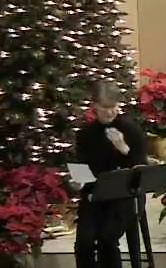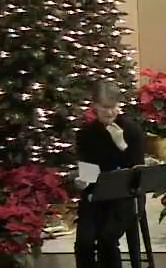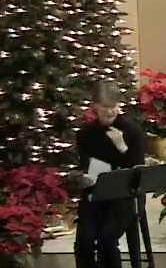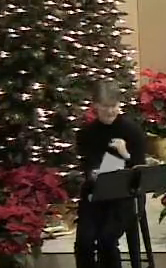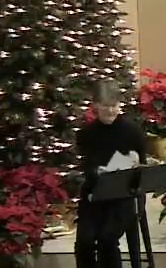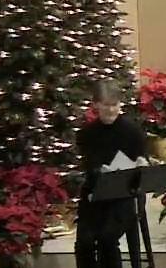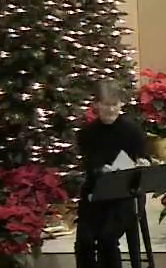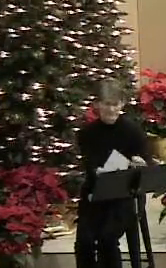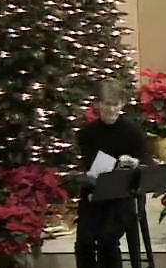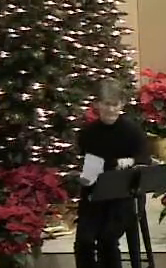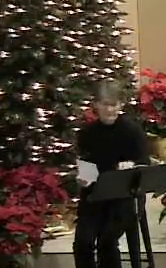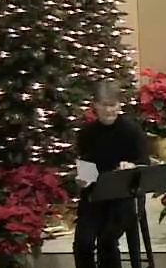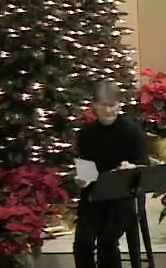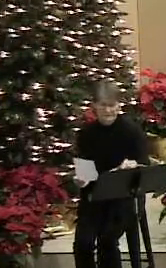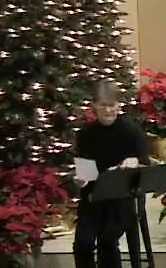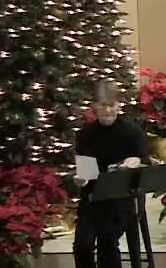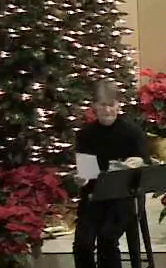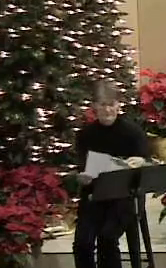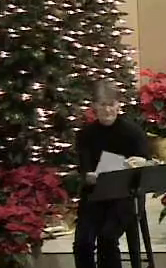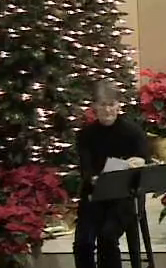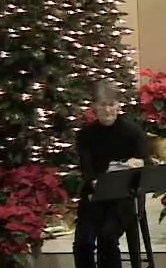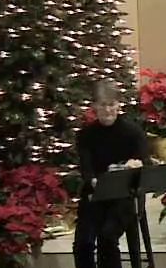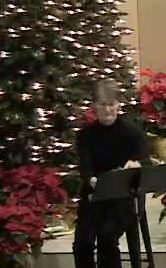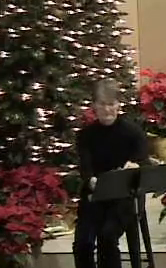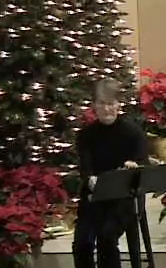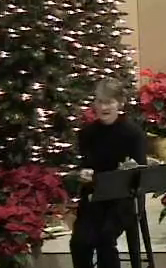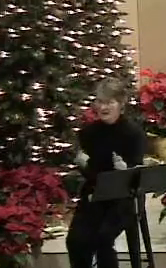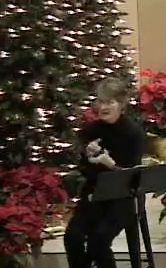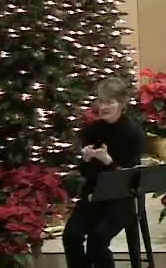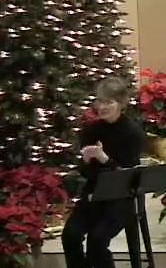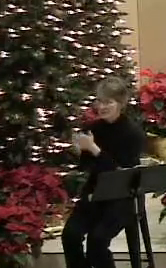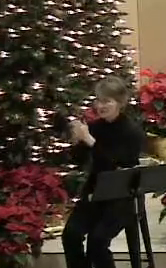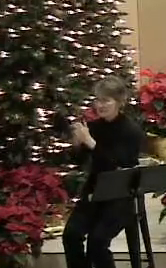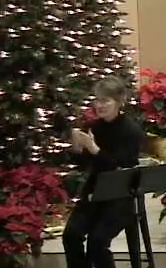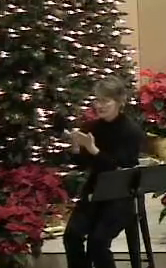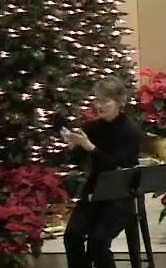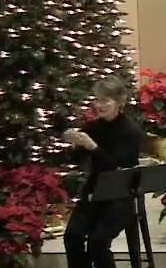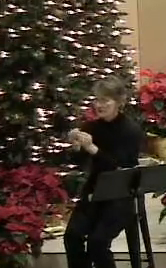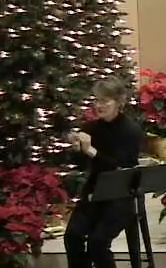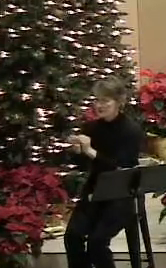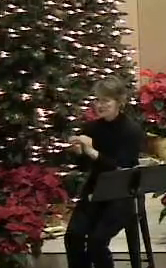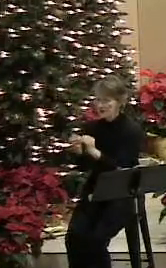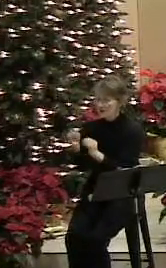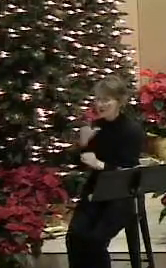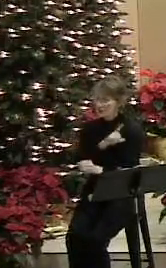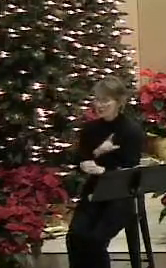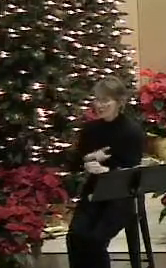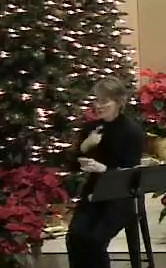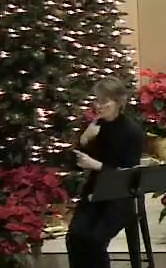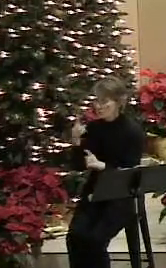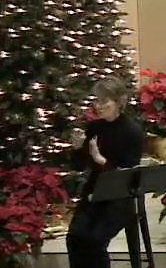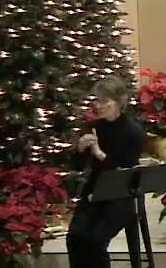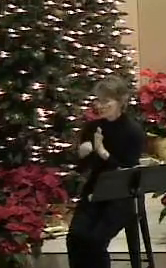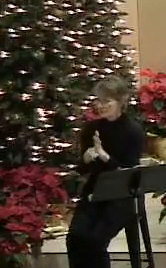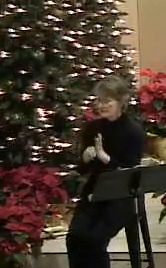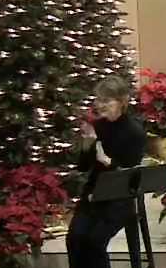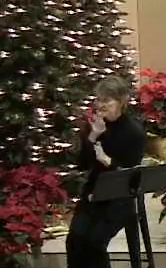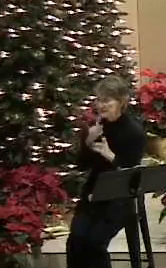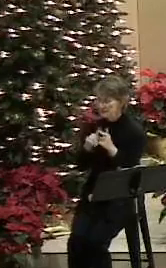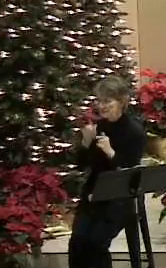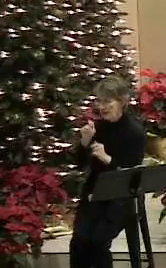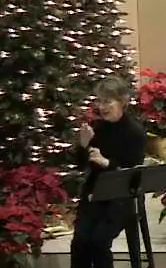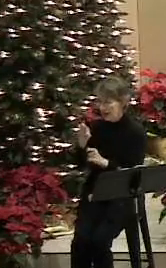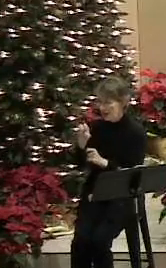A reading from the book of Numbers. The Lord said to Moses, "Speak to Aaron and his sons, and tell